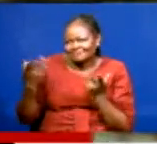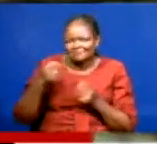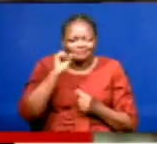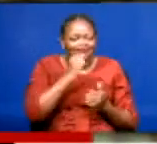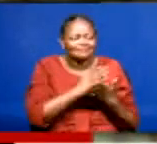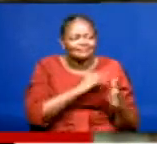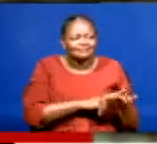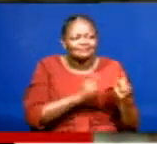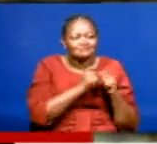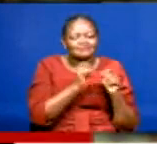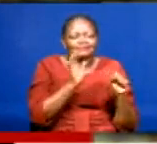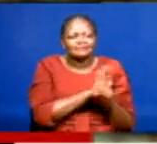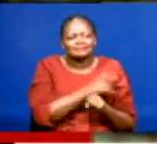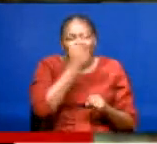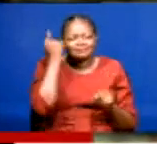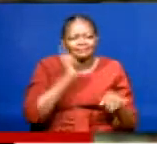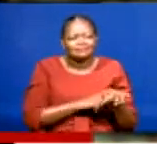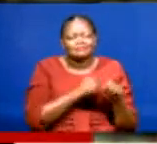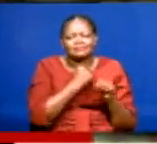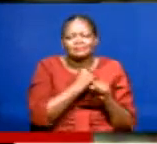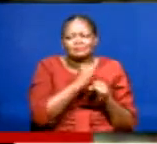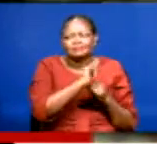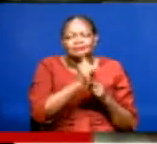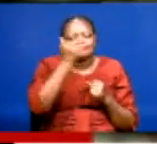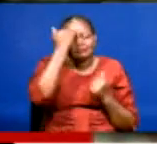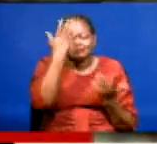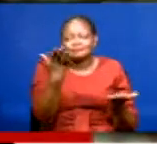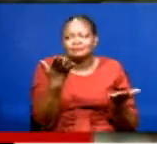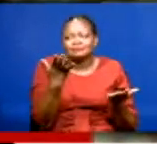sometimes it's painful because when you are doing a sparring,